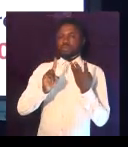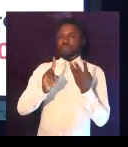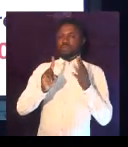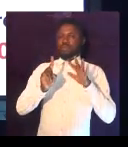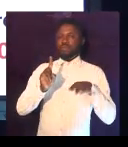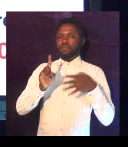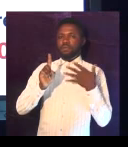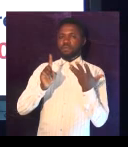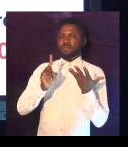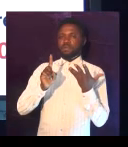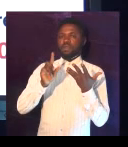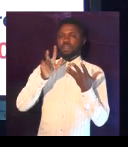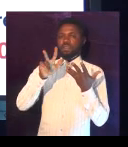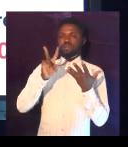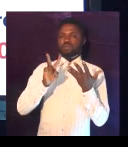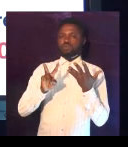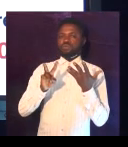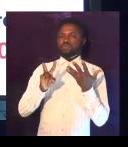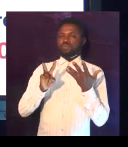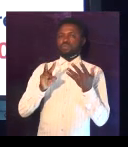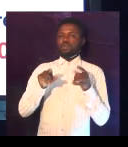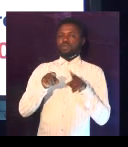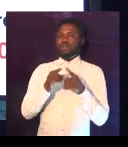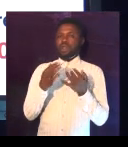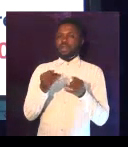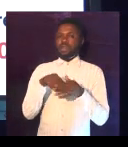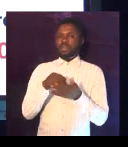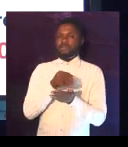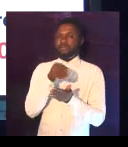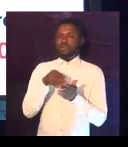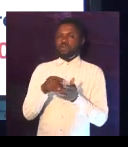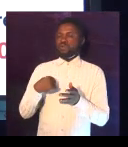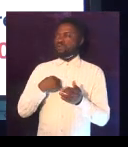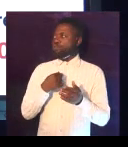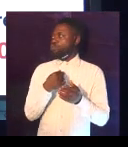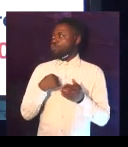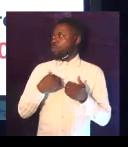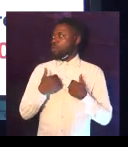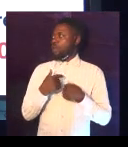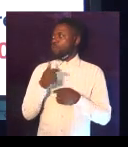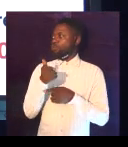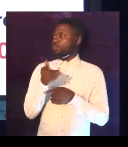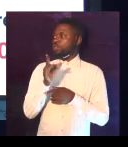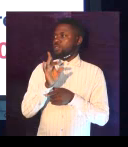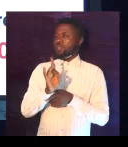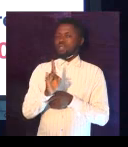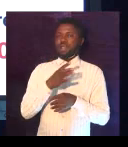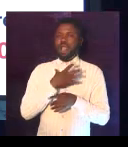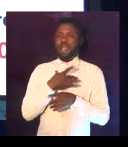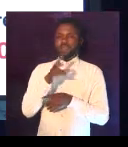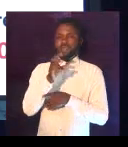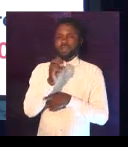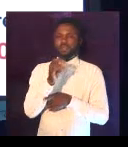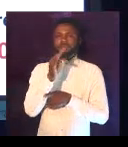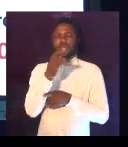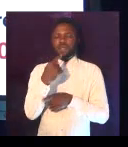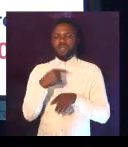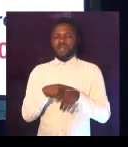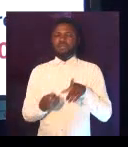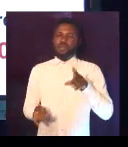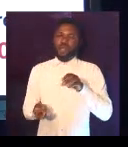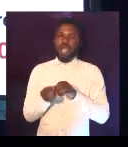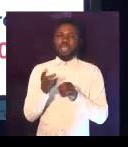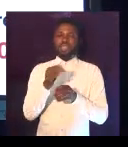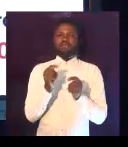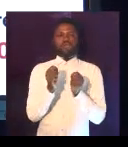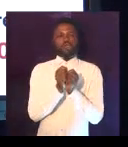31, and followed by 32. So now in the middle, you have 28 and 30. By